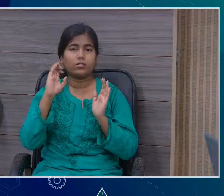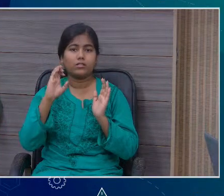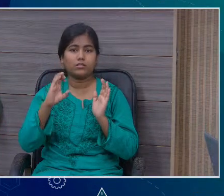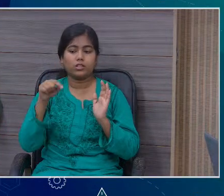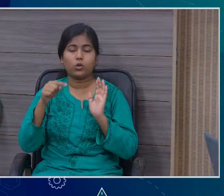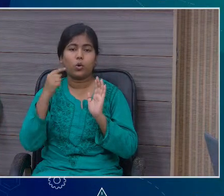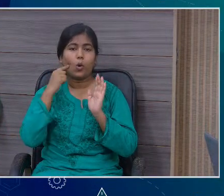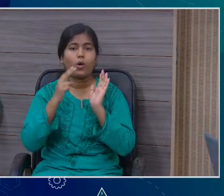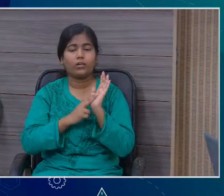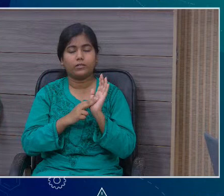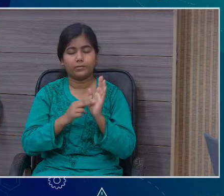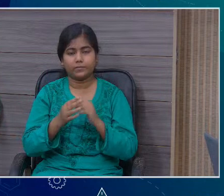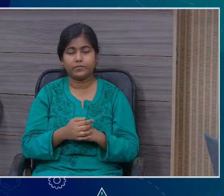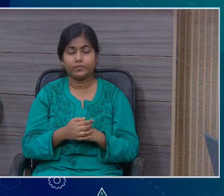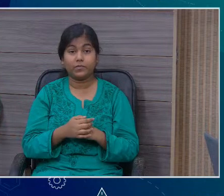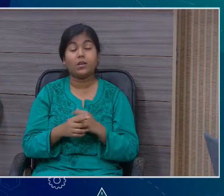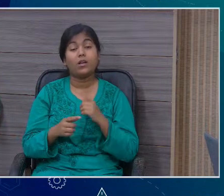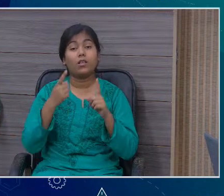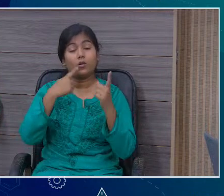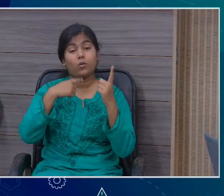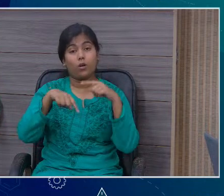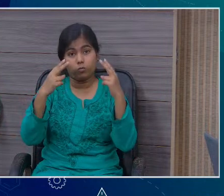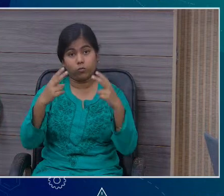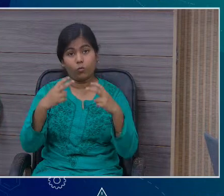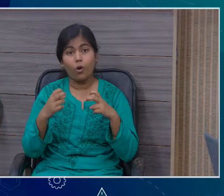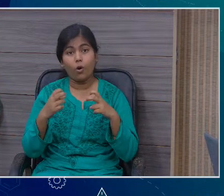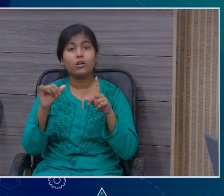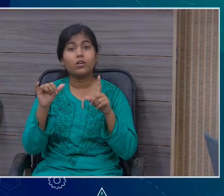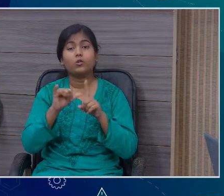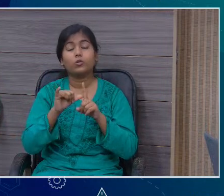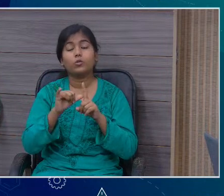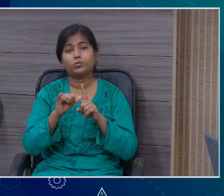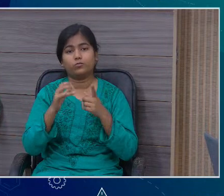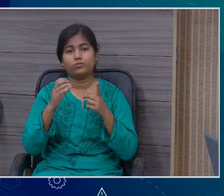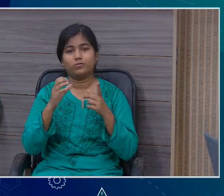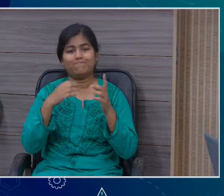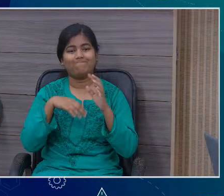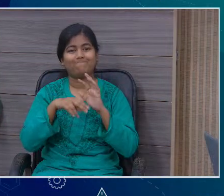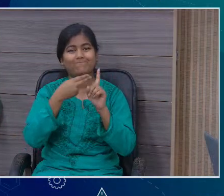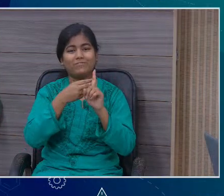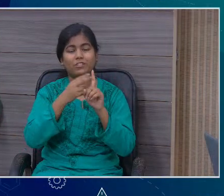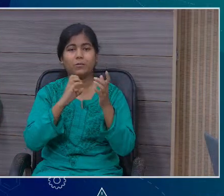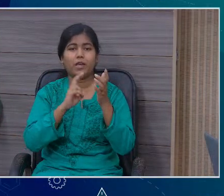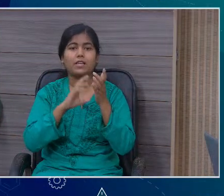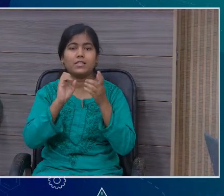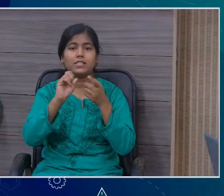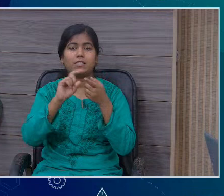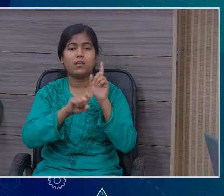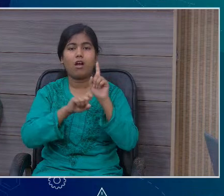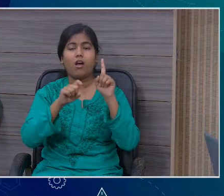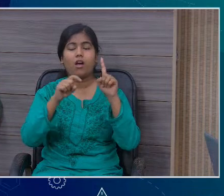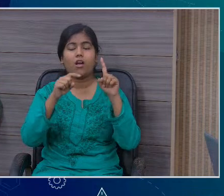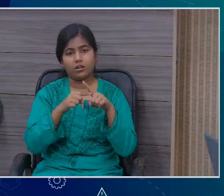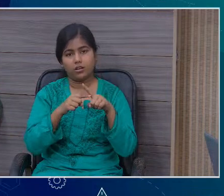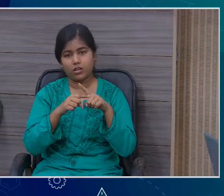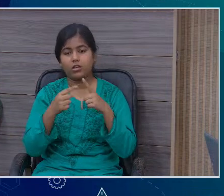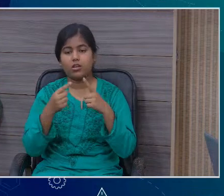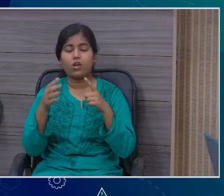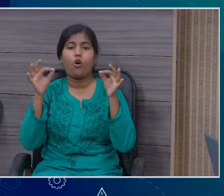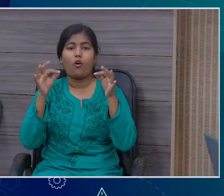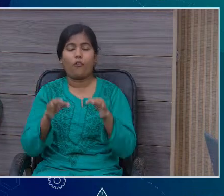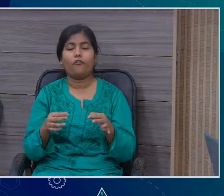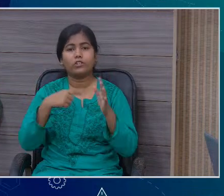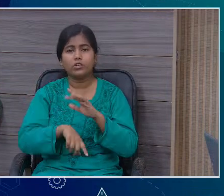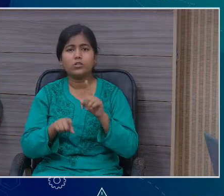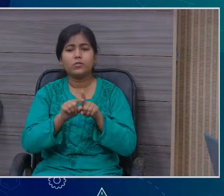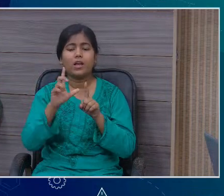dth.class12@ciet.nic.in. And you're watching us on our YouTube channel, which is NCERT Official. In the live chat box also, you can write down your